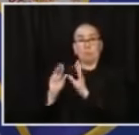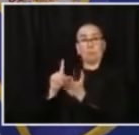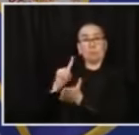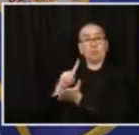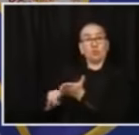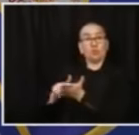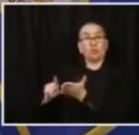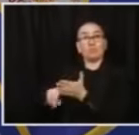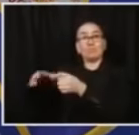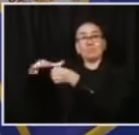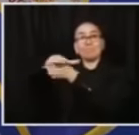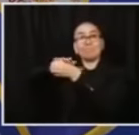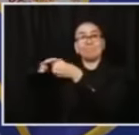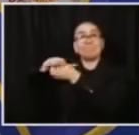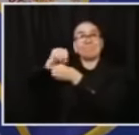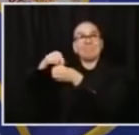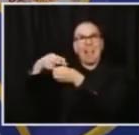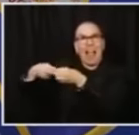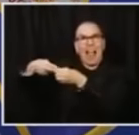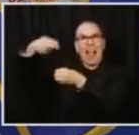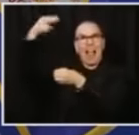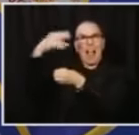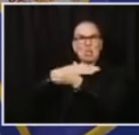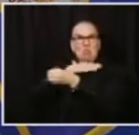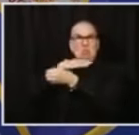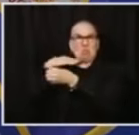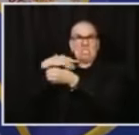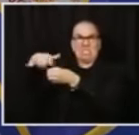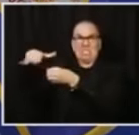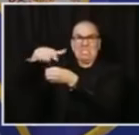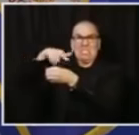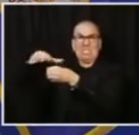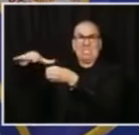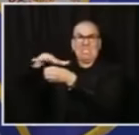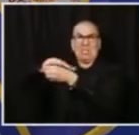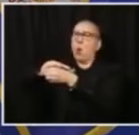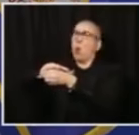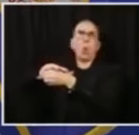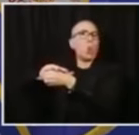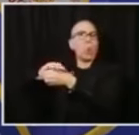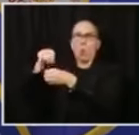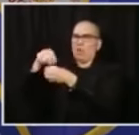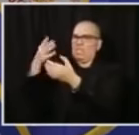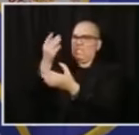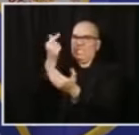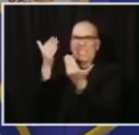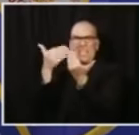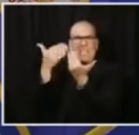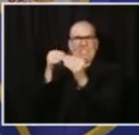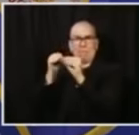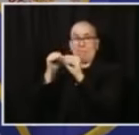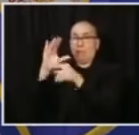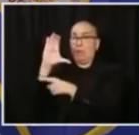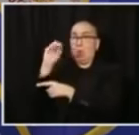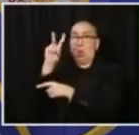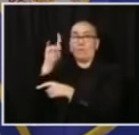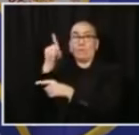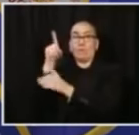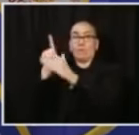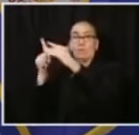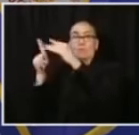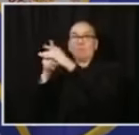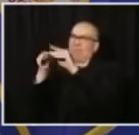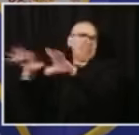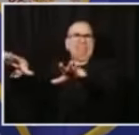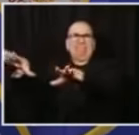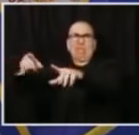vulnerability are more likely to become areas of rapidly increasing COVID incidence, especially those areas with a high percentage of ethnic